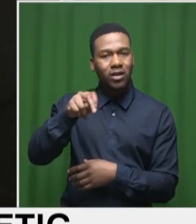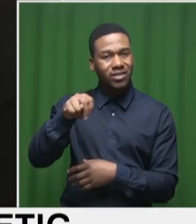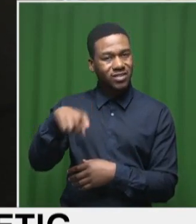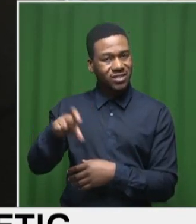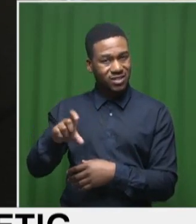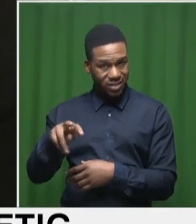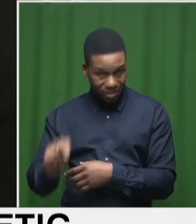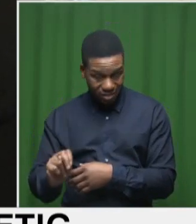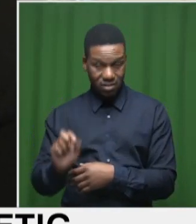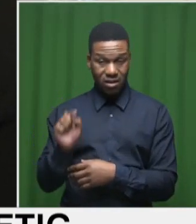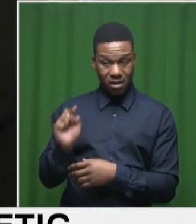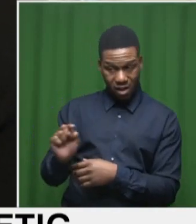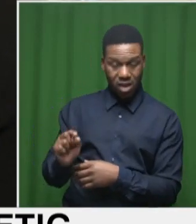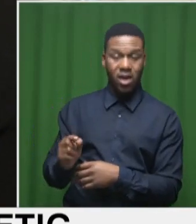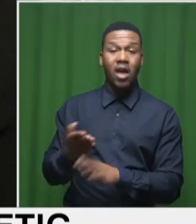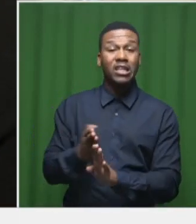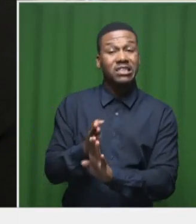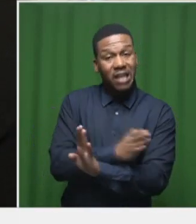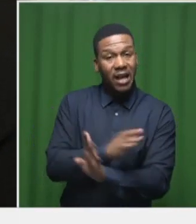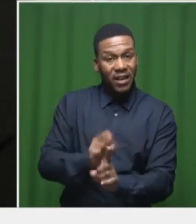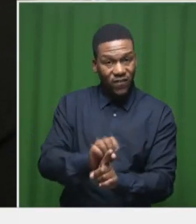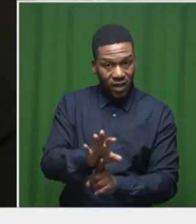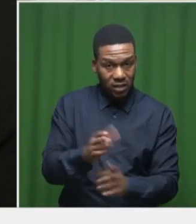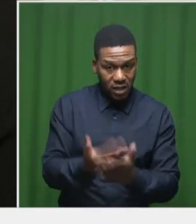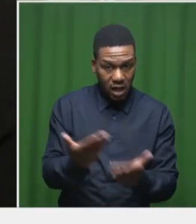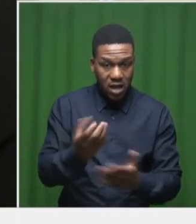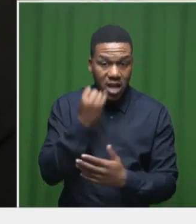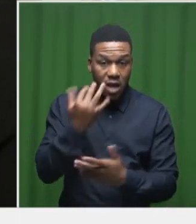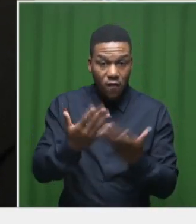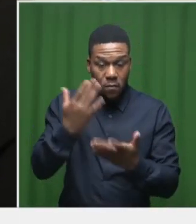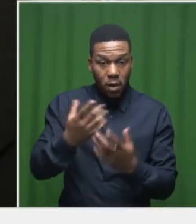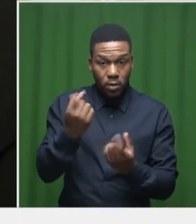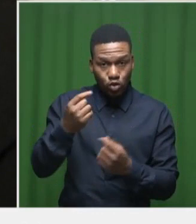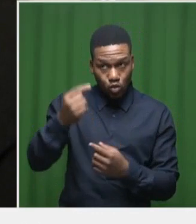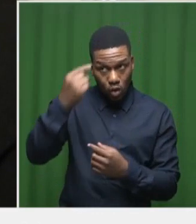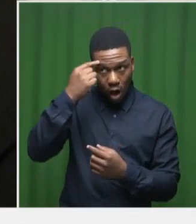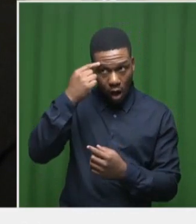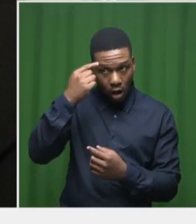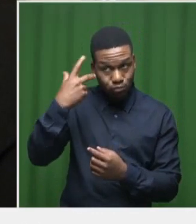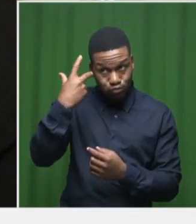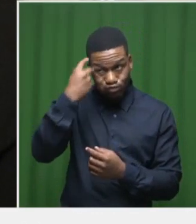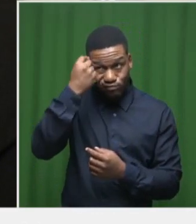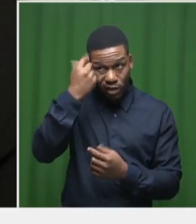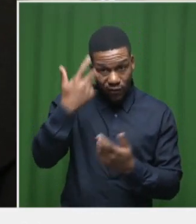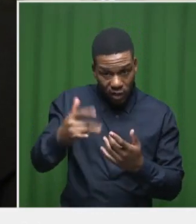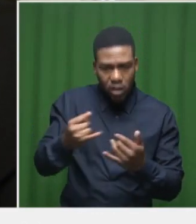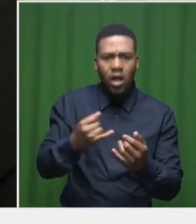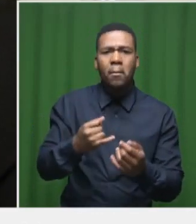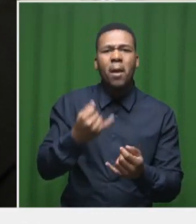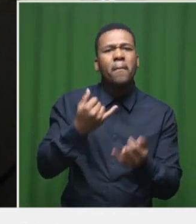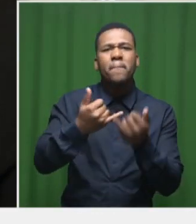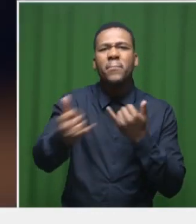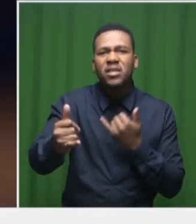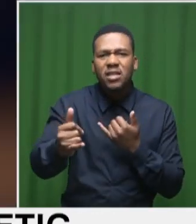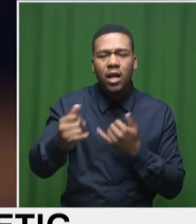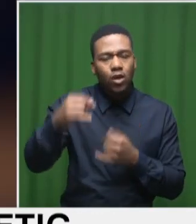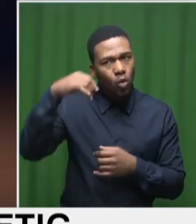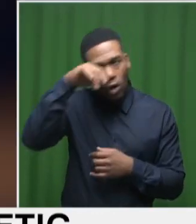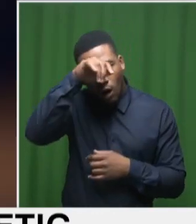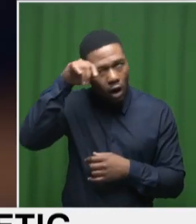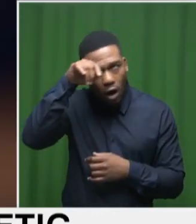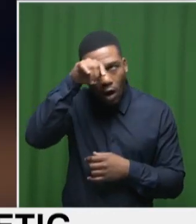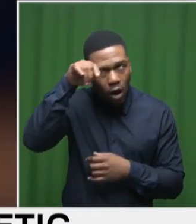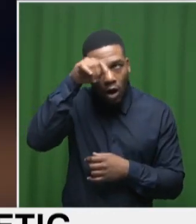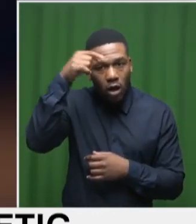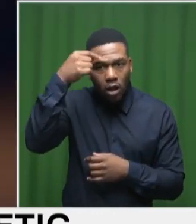For example, if you had it done in your frown and you accidentally rubbed that area and it drifted onto your eyelid, then you